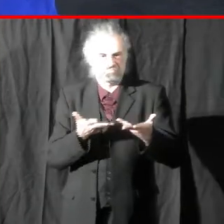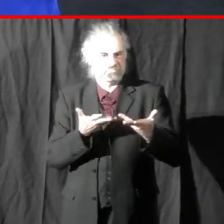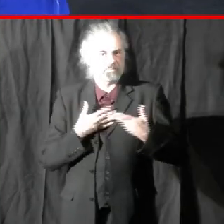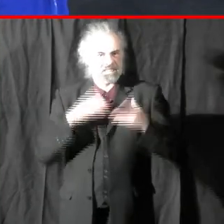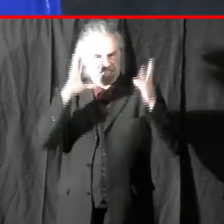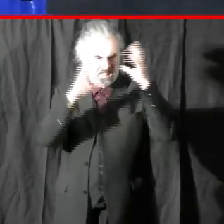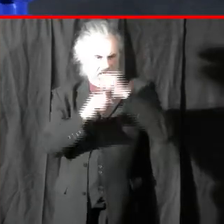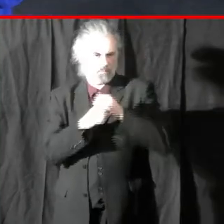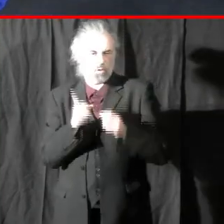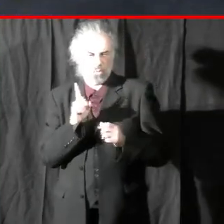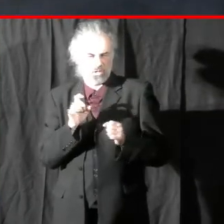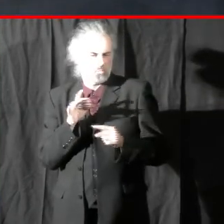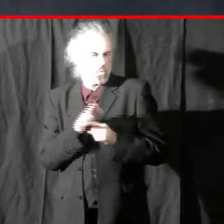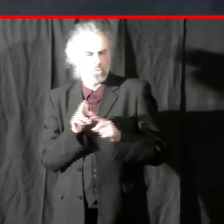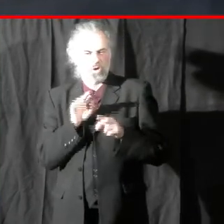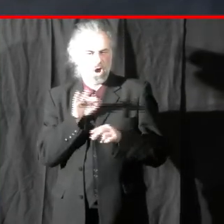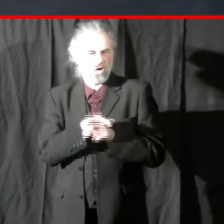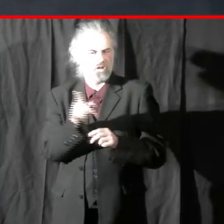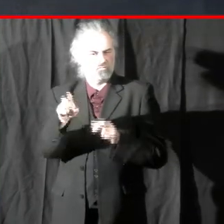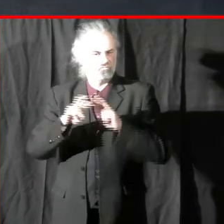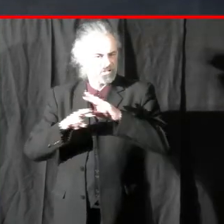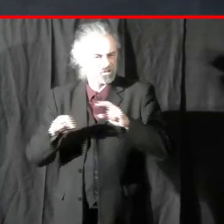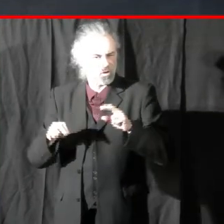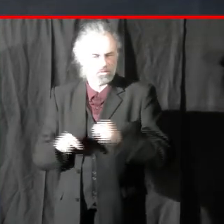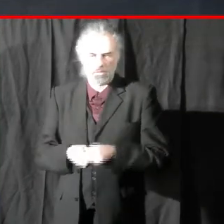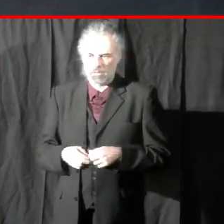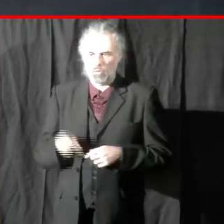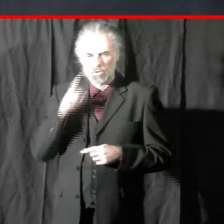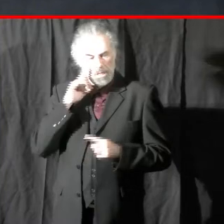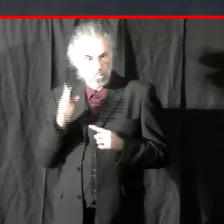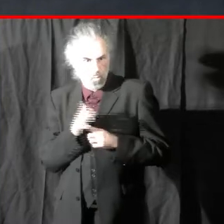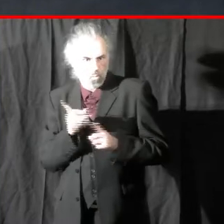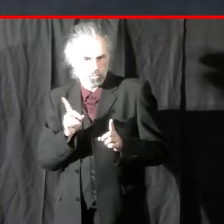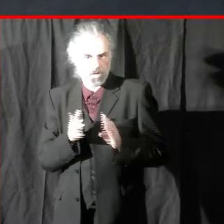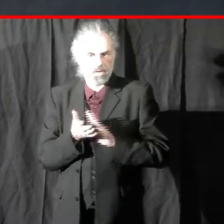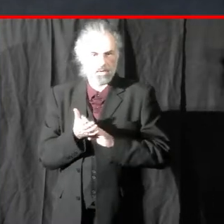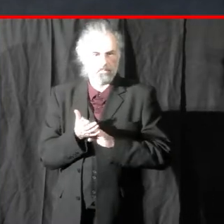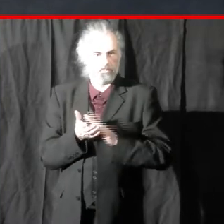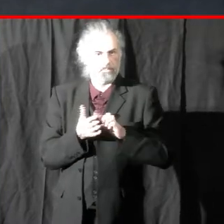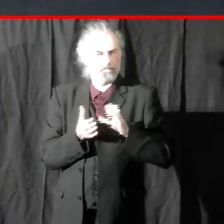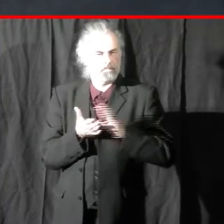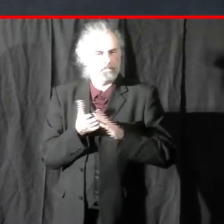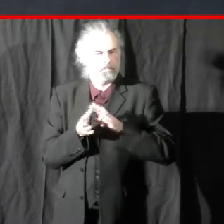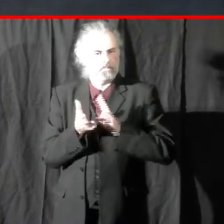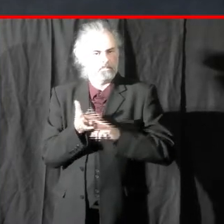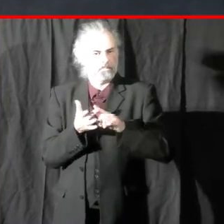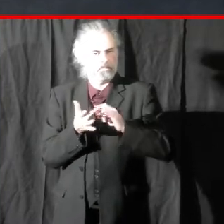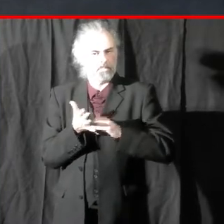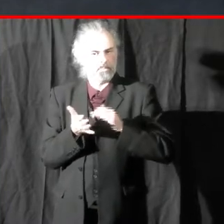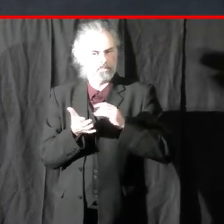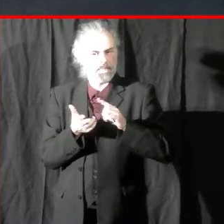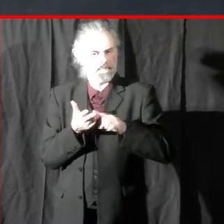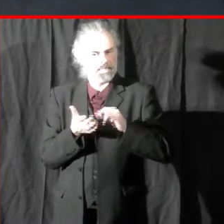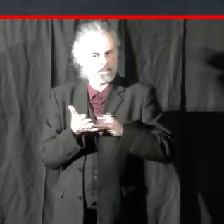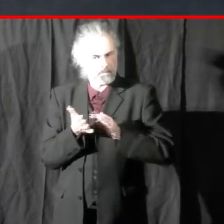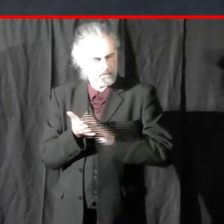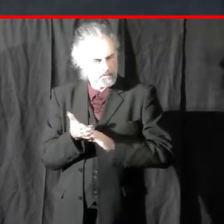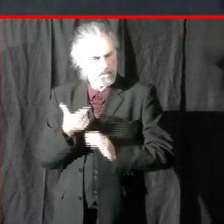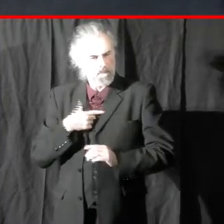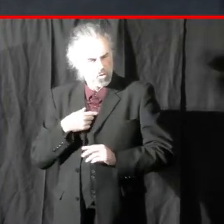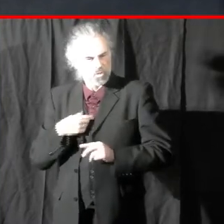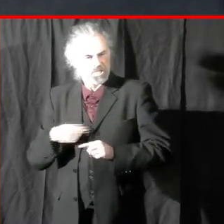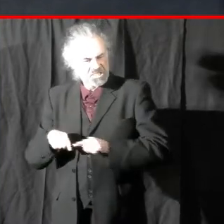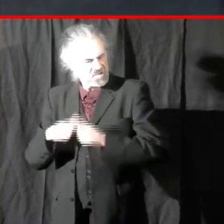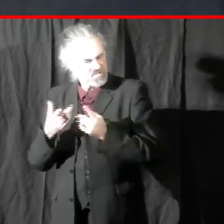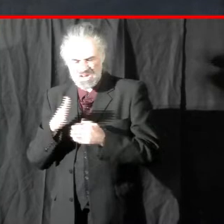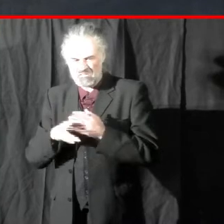the really important thing is the mechanism. Right. Because it's a new mechanism we've never seen before, and it can go in all kinds of different